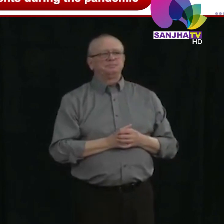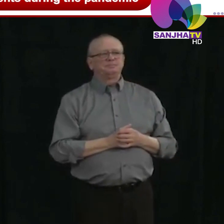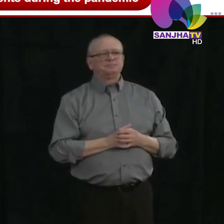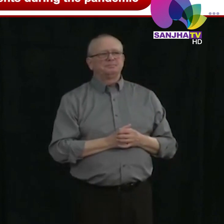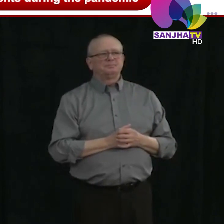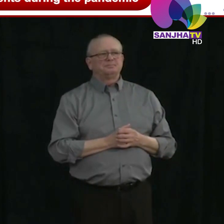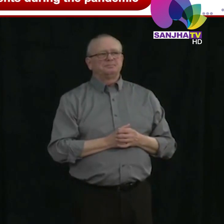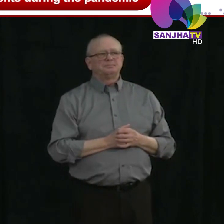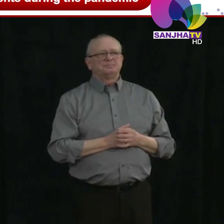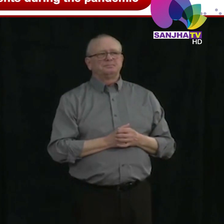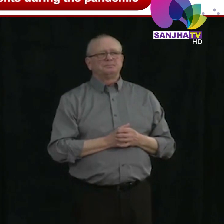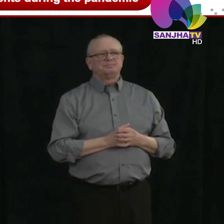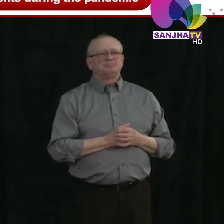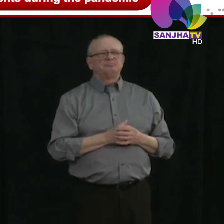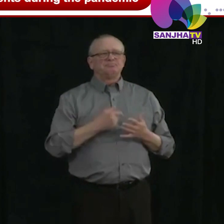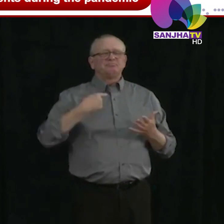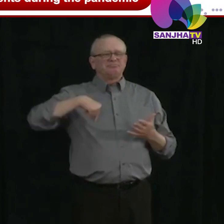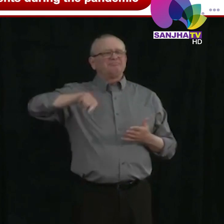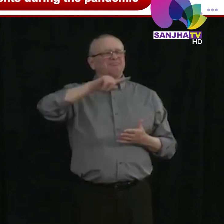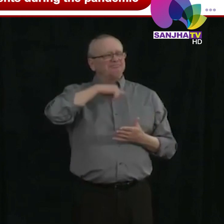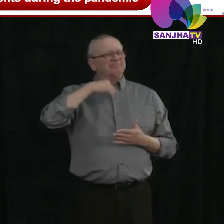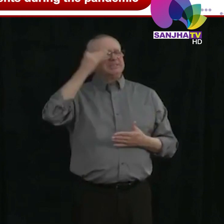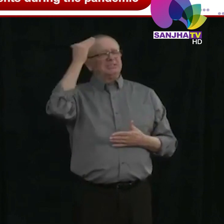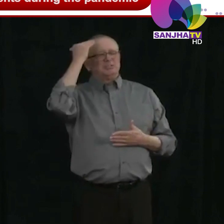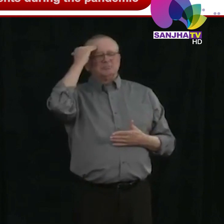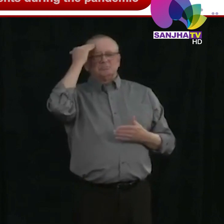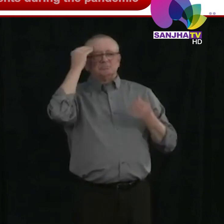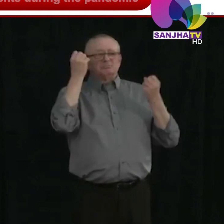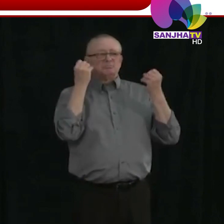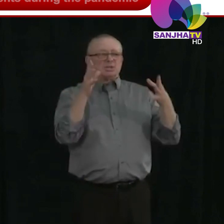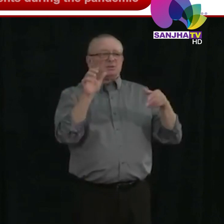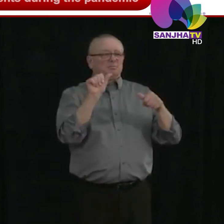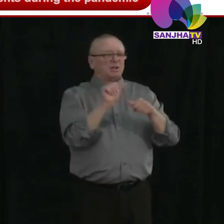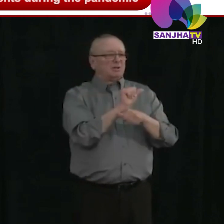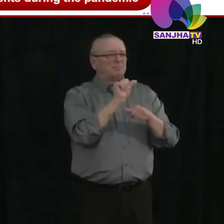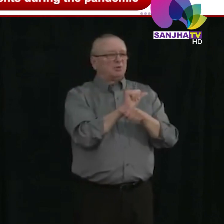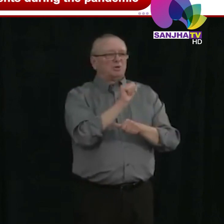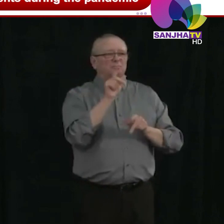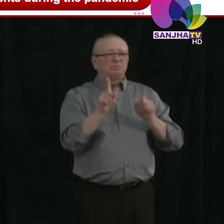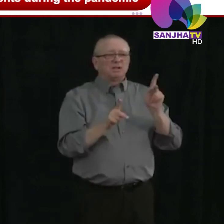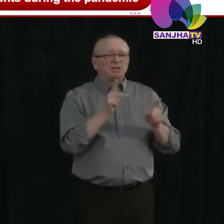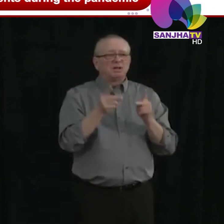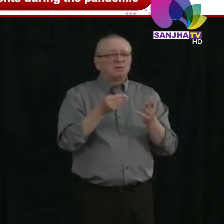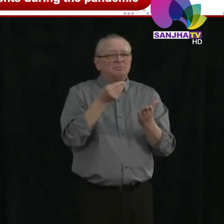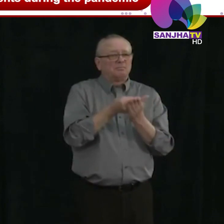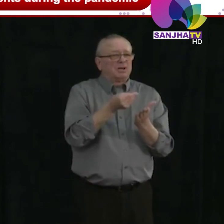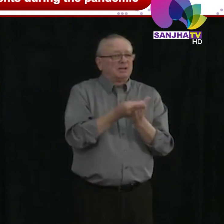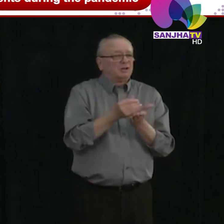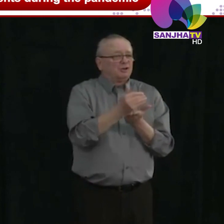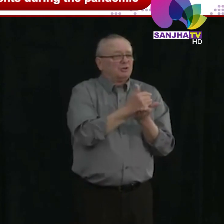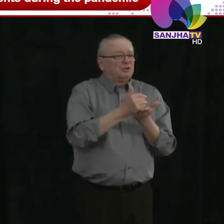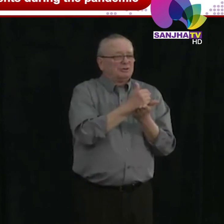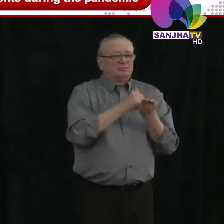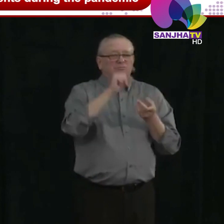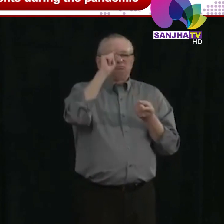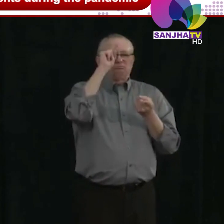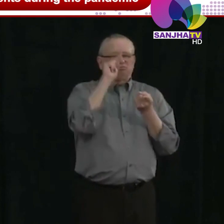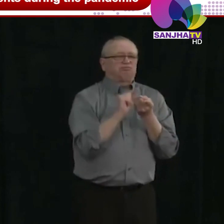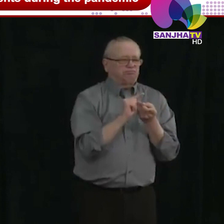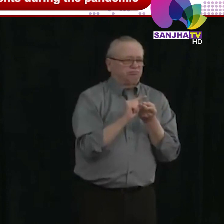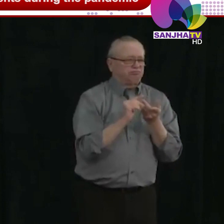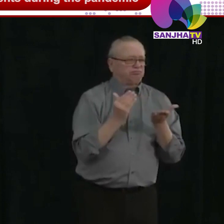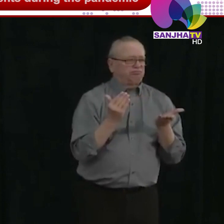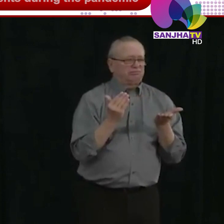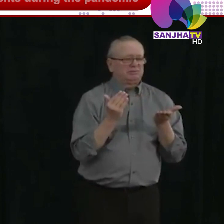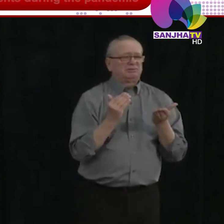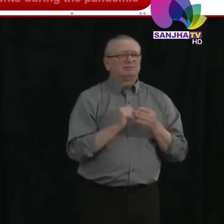not all of their income through job loss or reduced hours. This includes Albertans who receive social assistance through